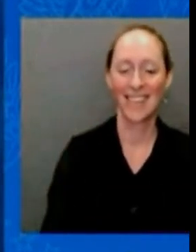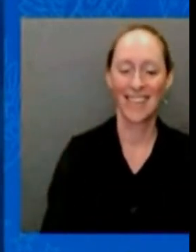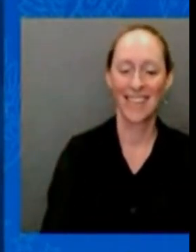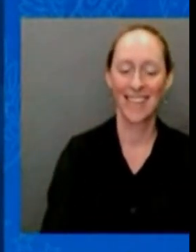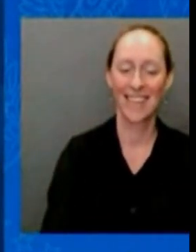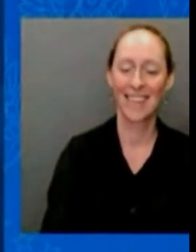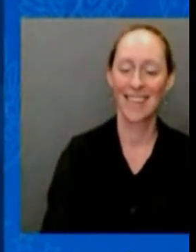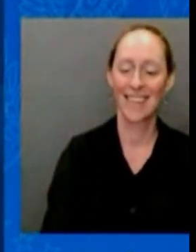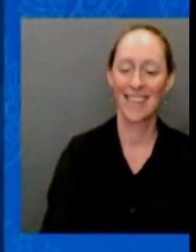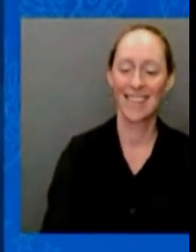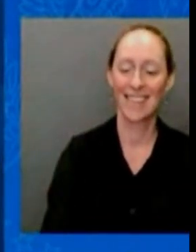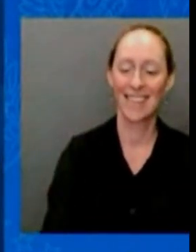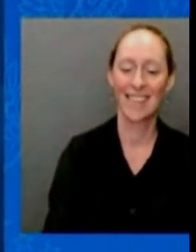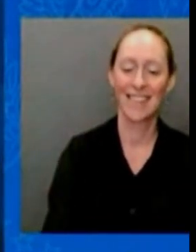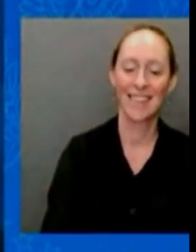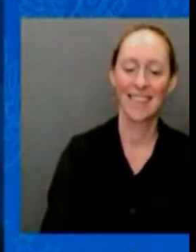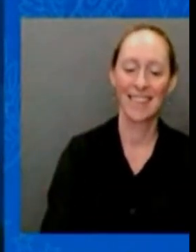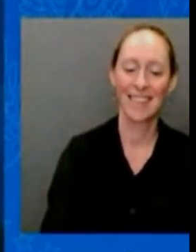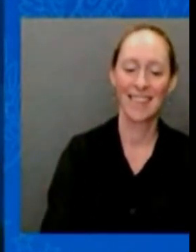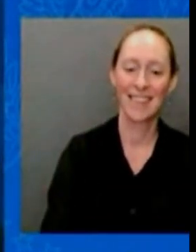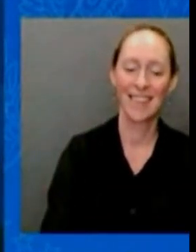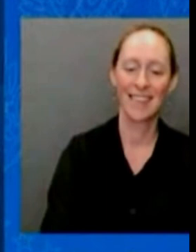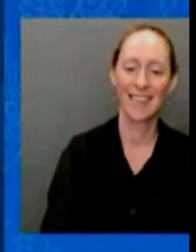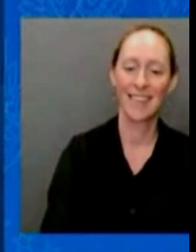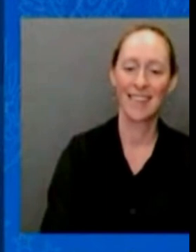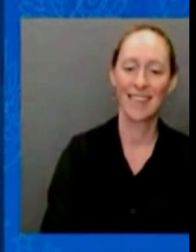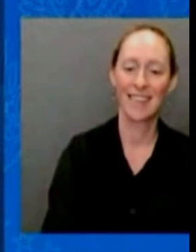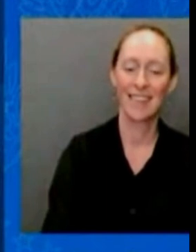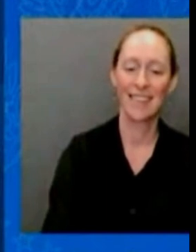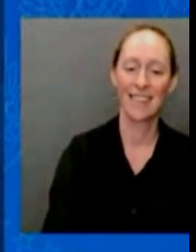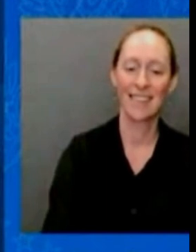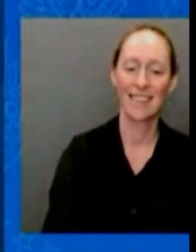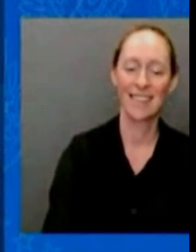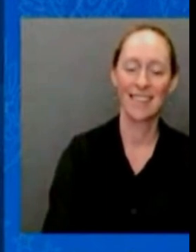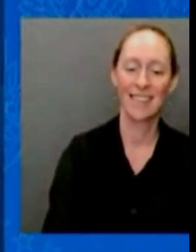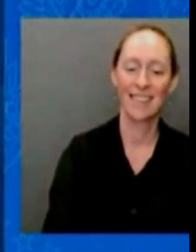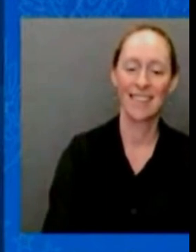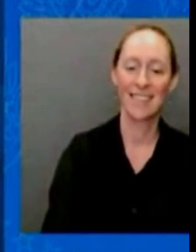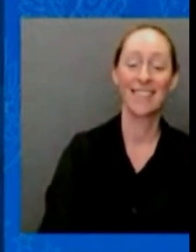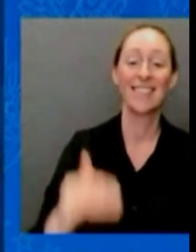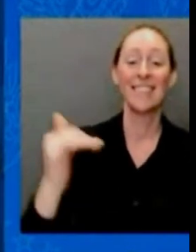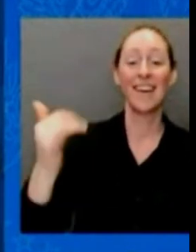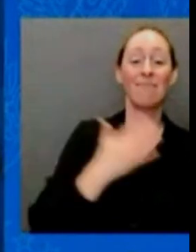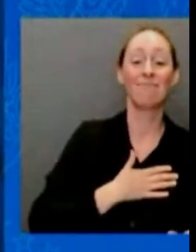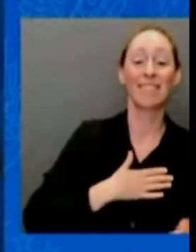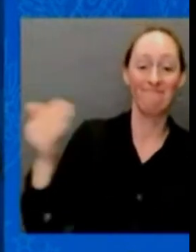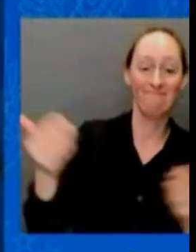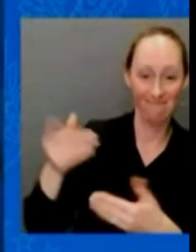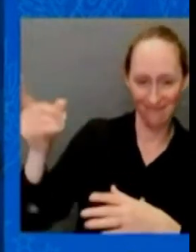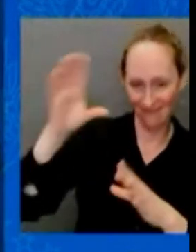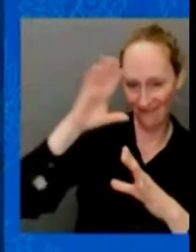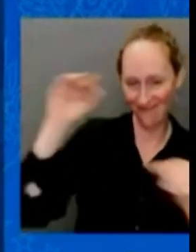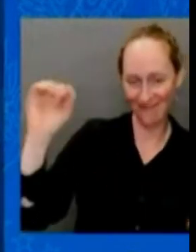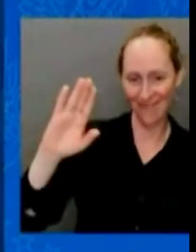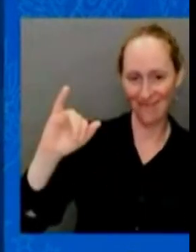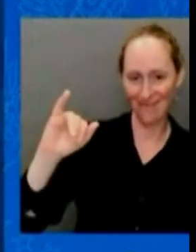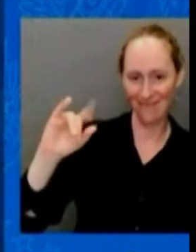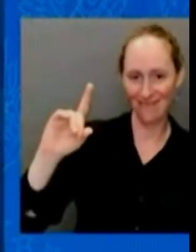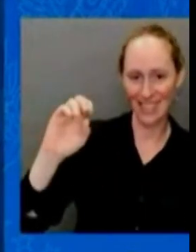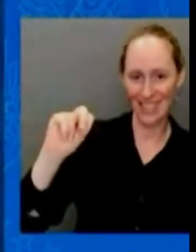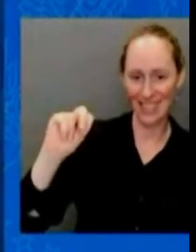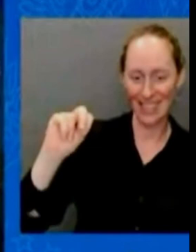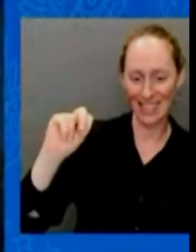And now it is my honor to invite President Biden to come back to the podium to make closing remarks.